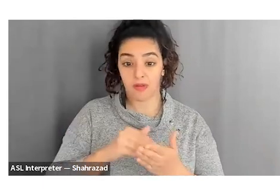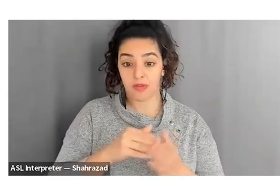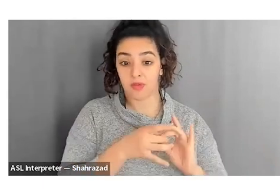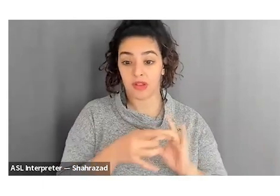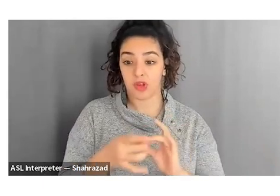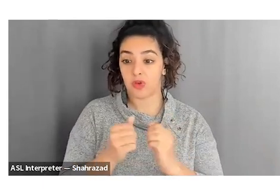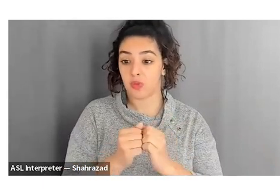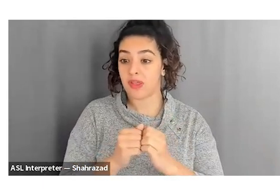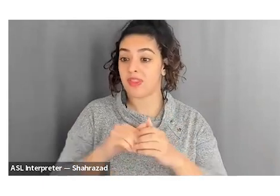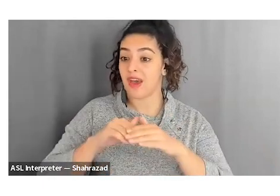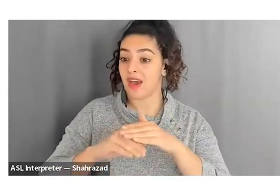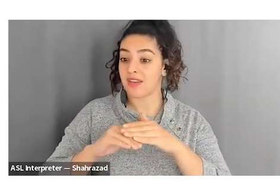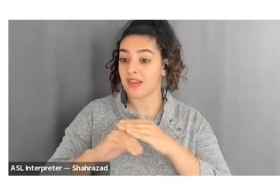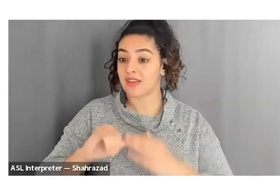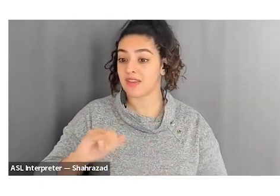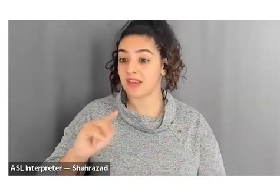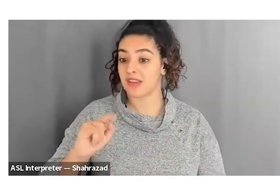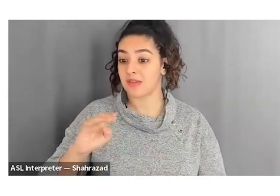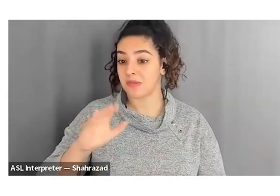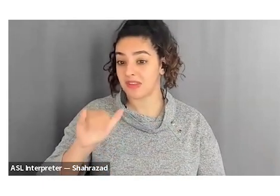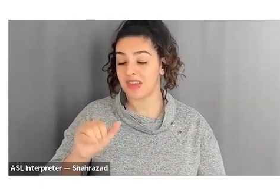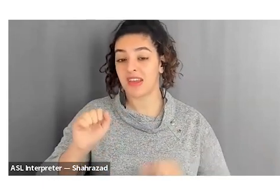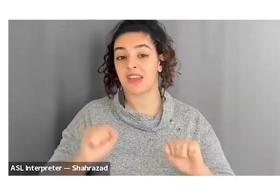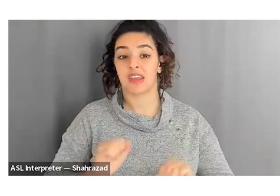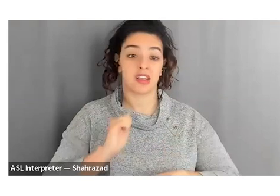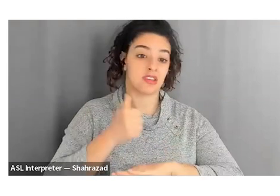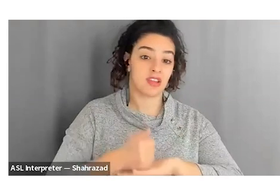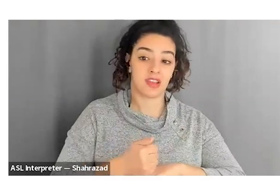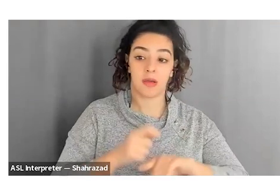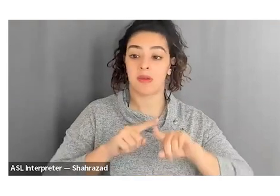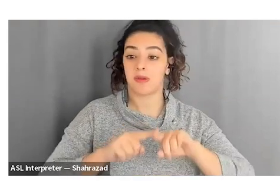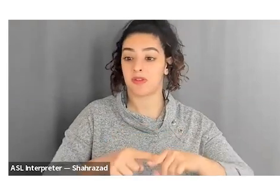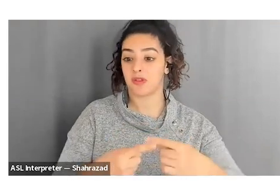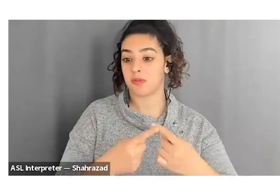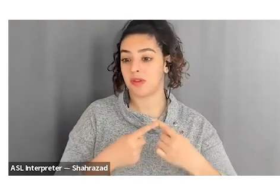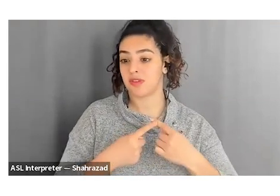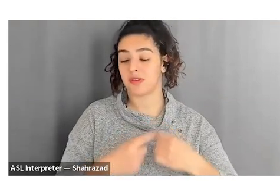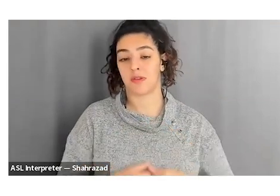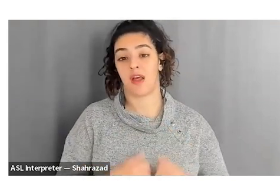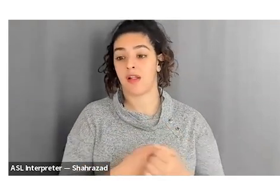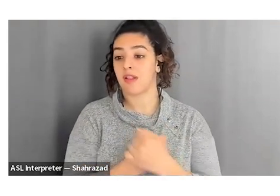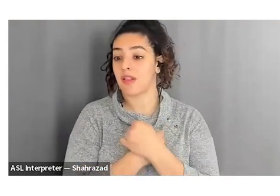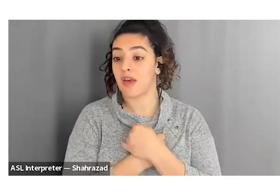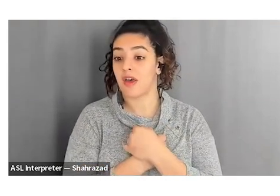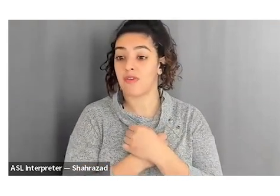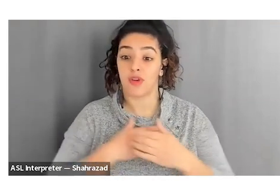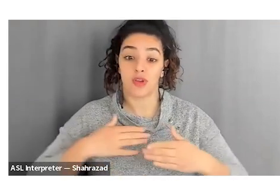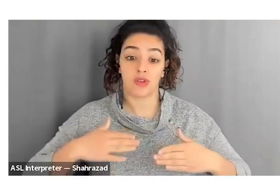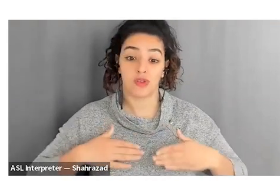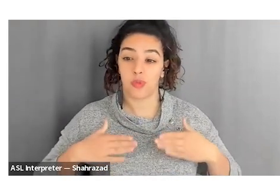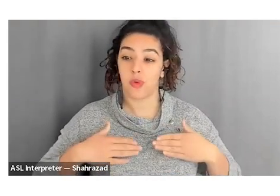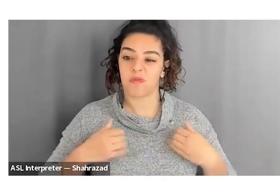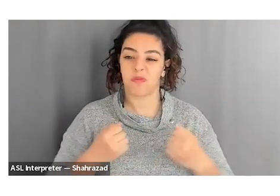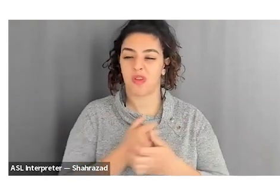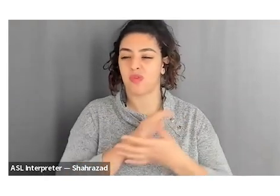can create interdependence and love and joy and everything within us. And so I think it's really, really